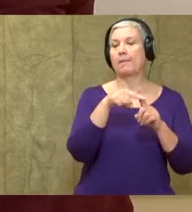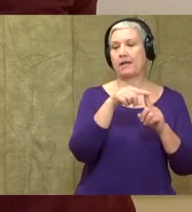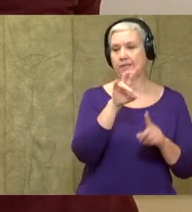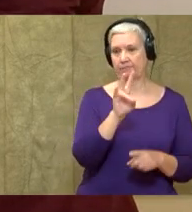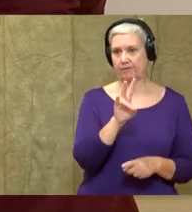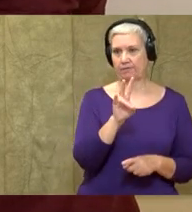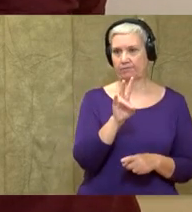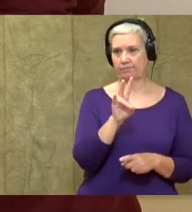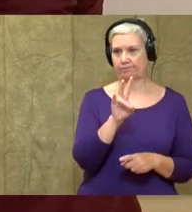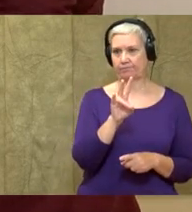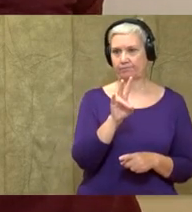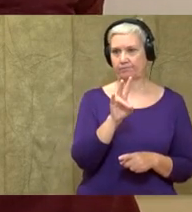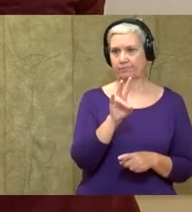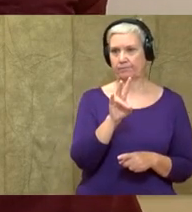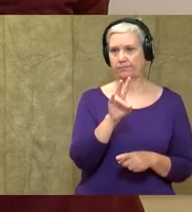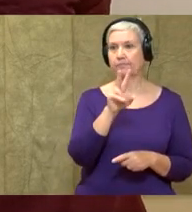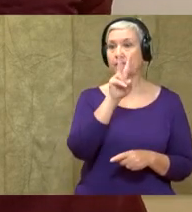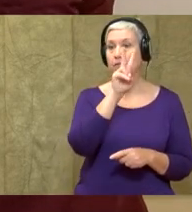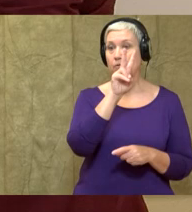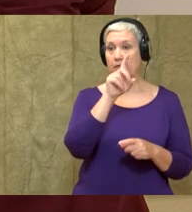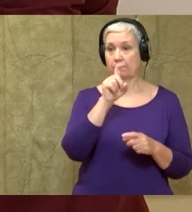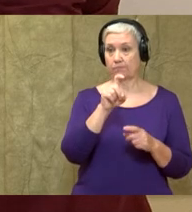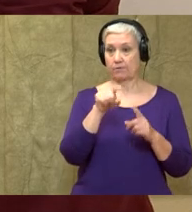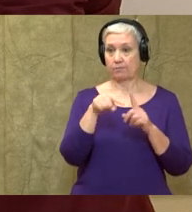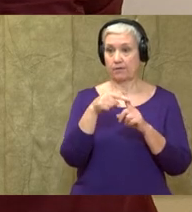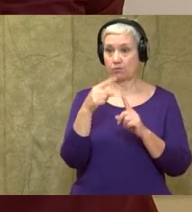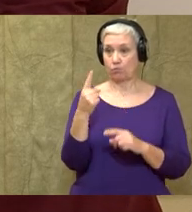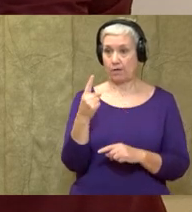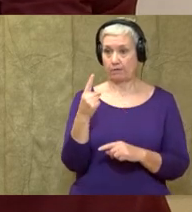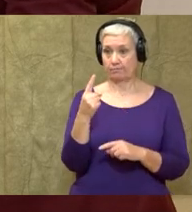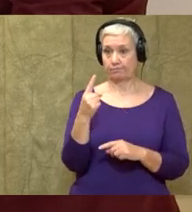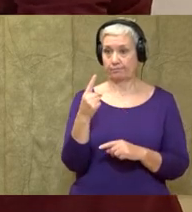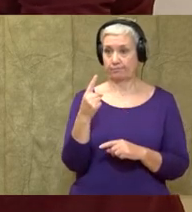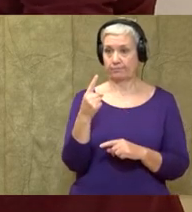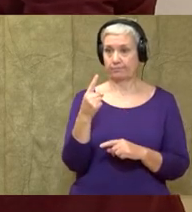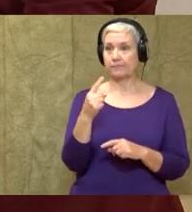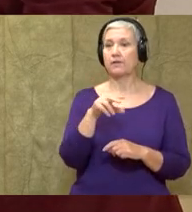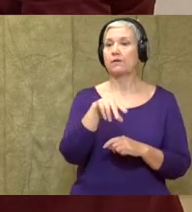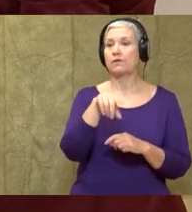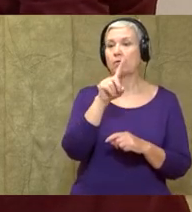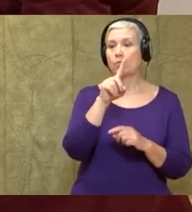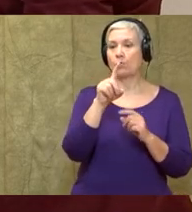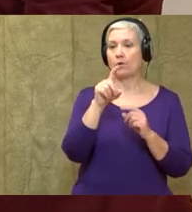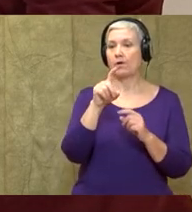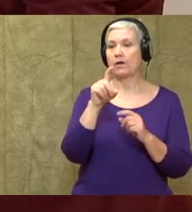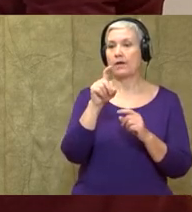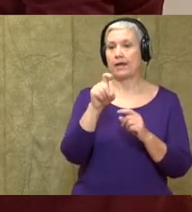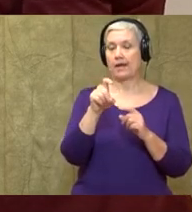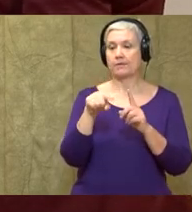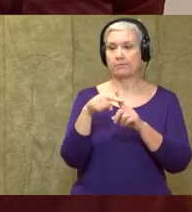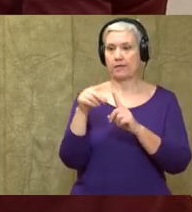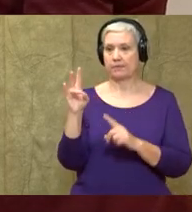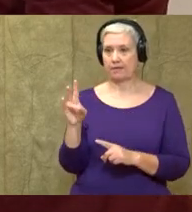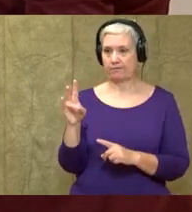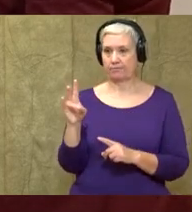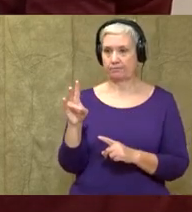So now we have two factors, 2x plus 1 and 1x plus 7